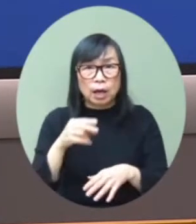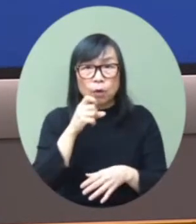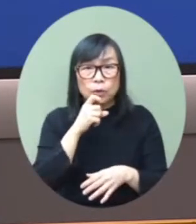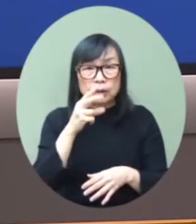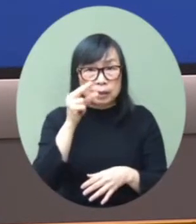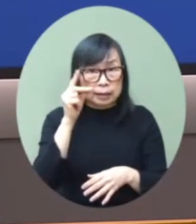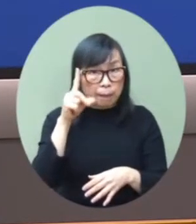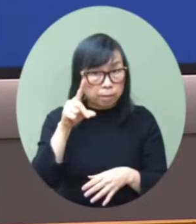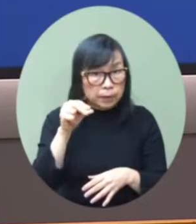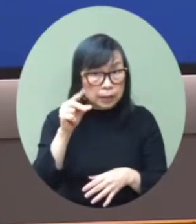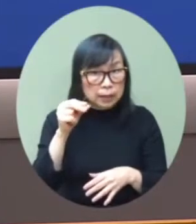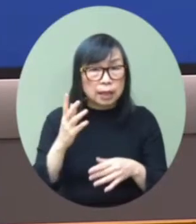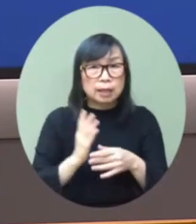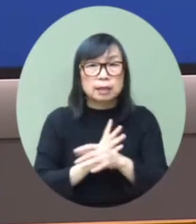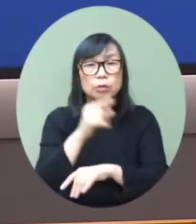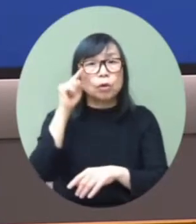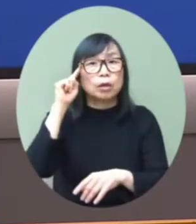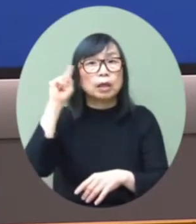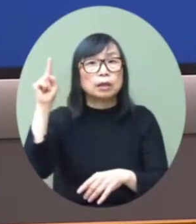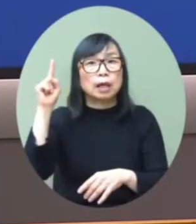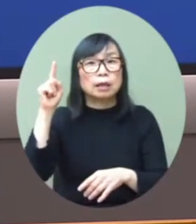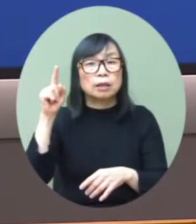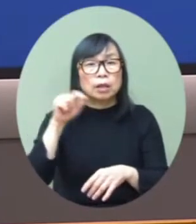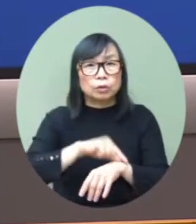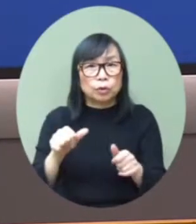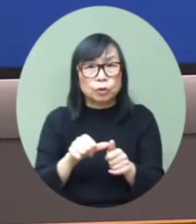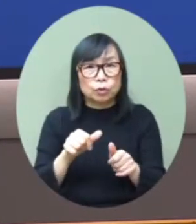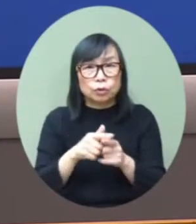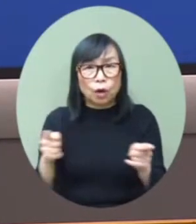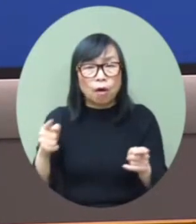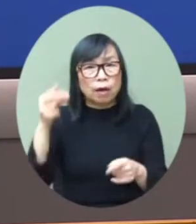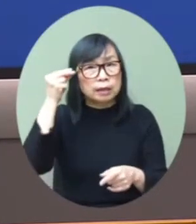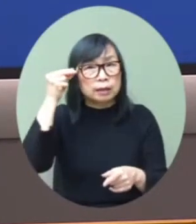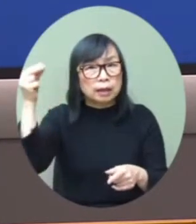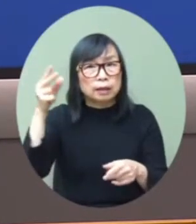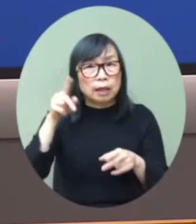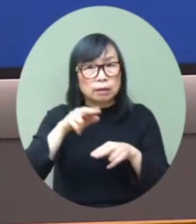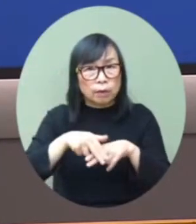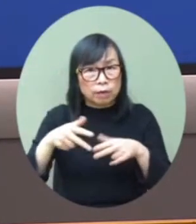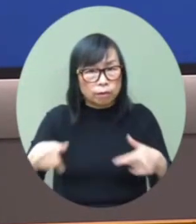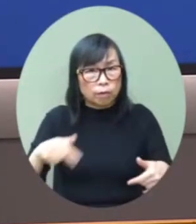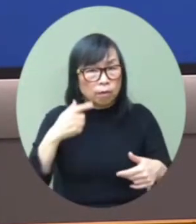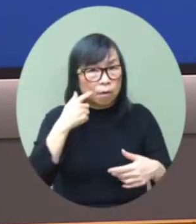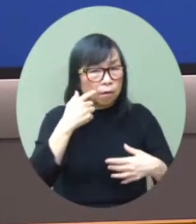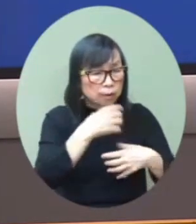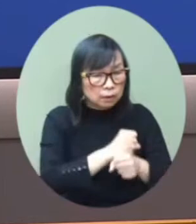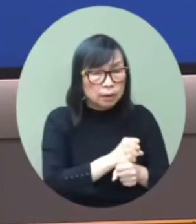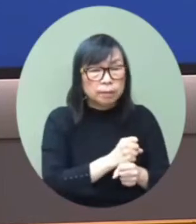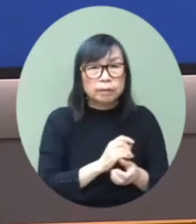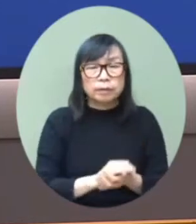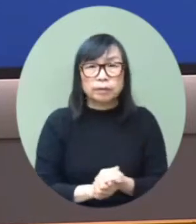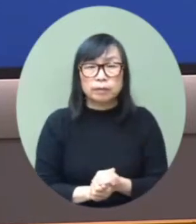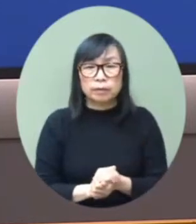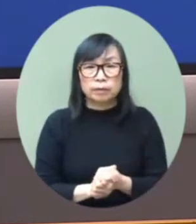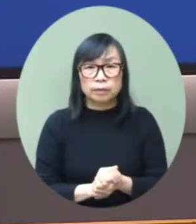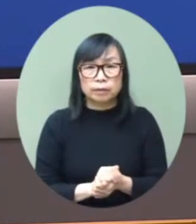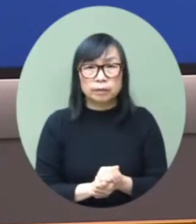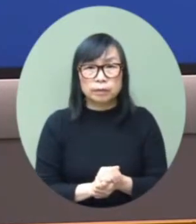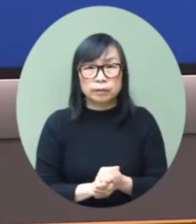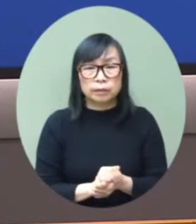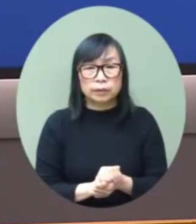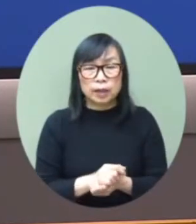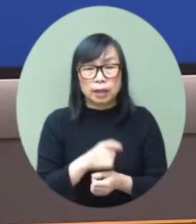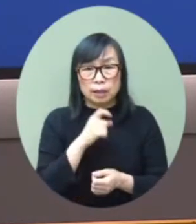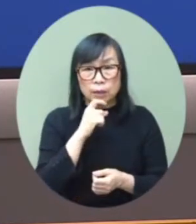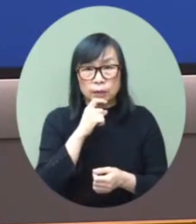Well, apart from on 17 occasions when it has taken more than 1 day. The longest one was